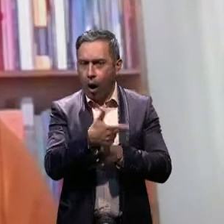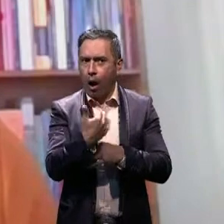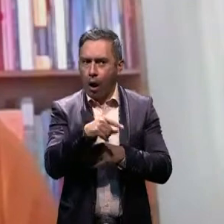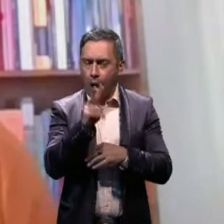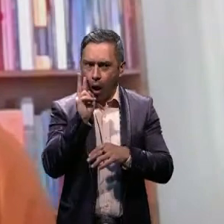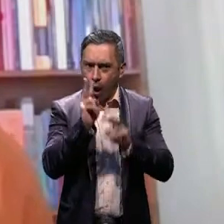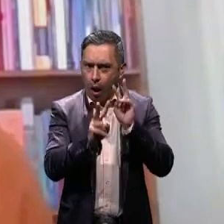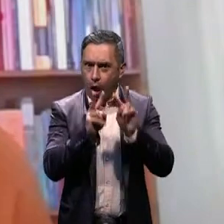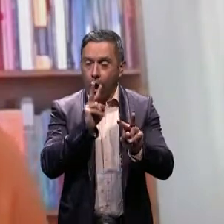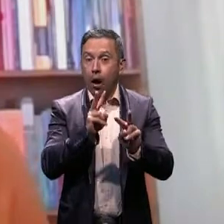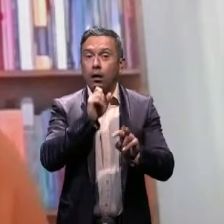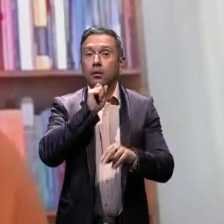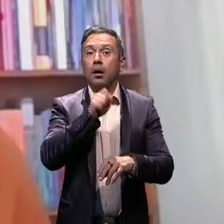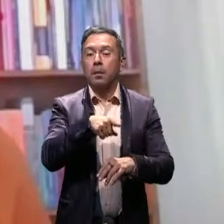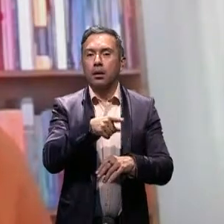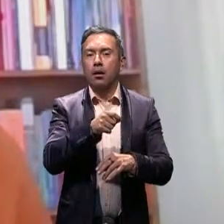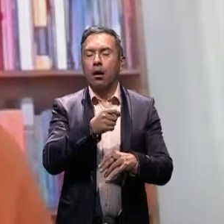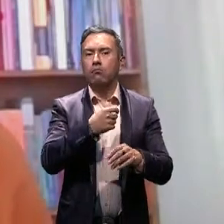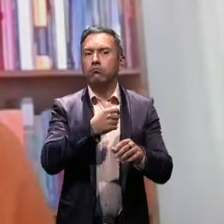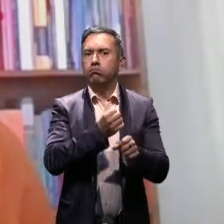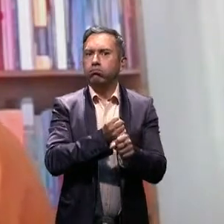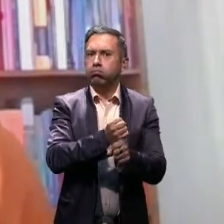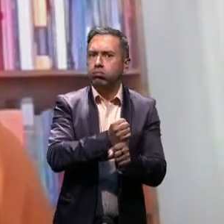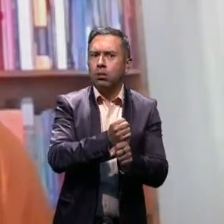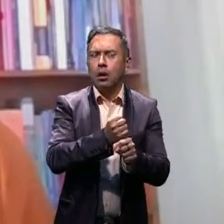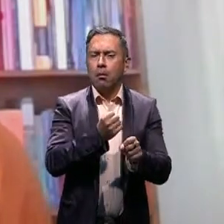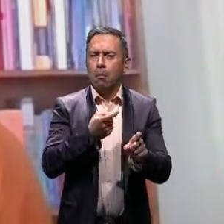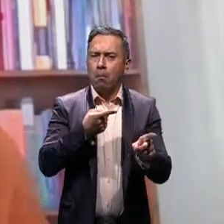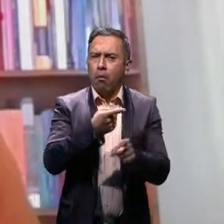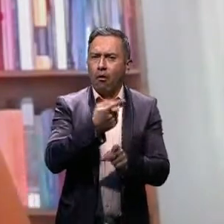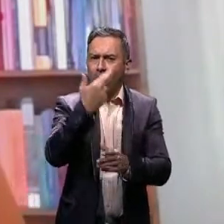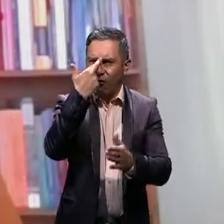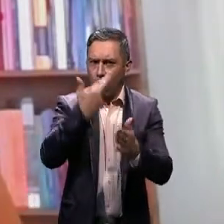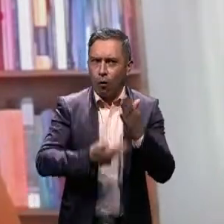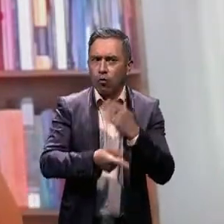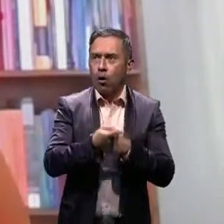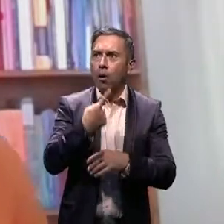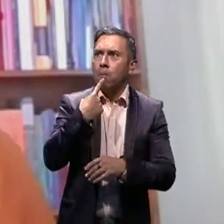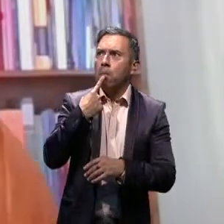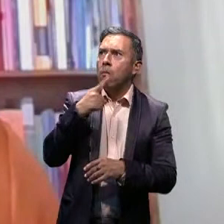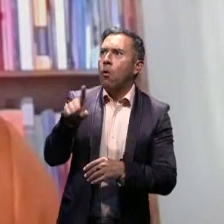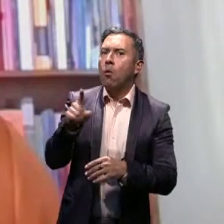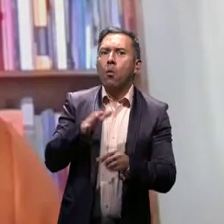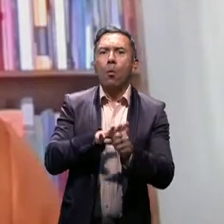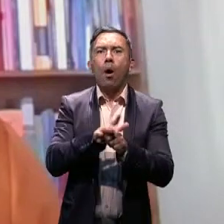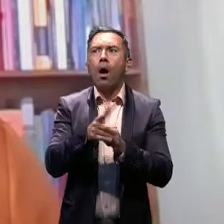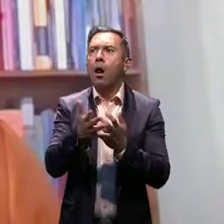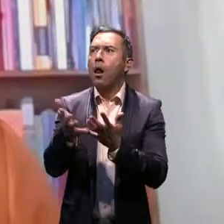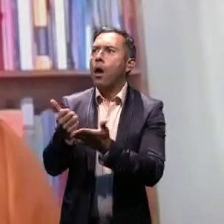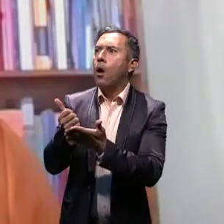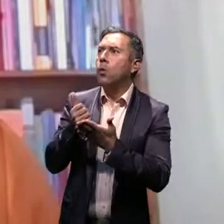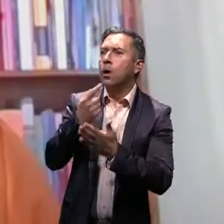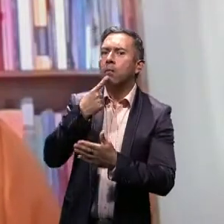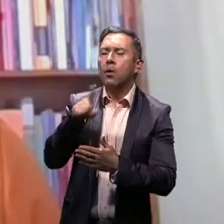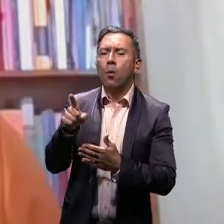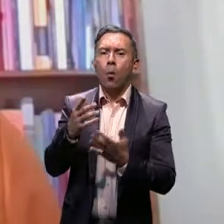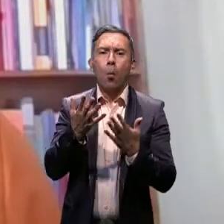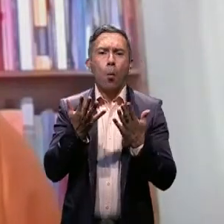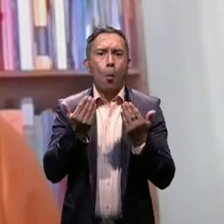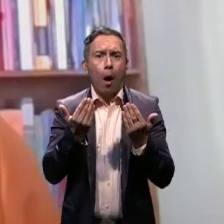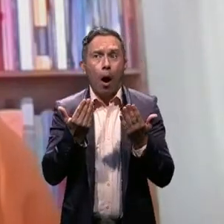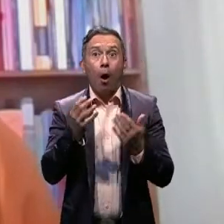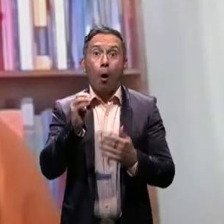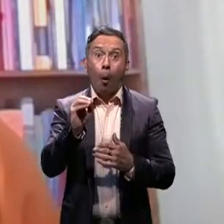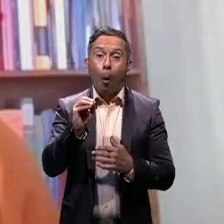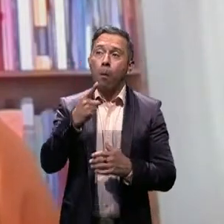to also state that the reporting mechanisms do not exist or not